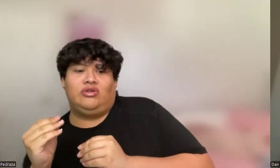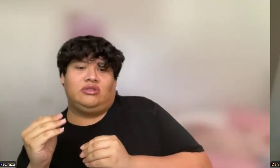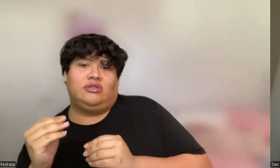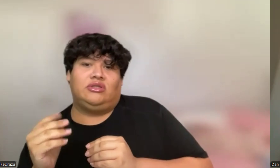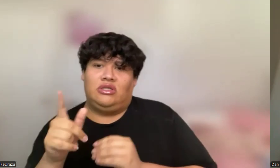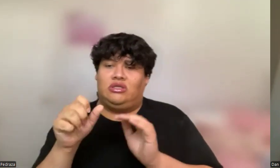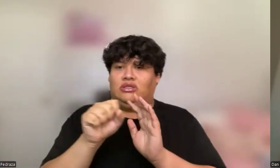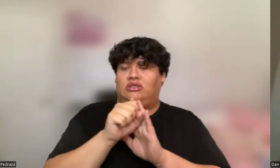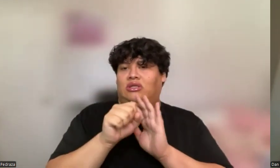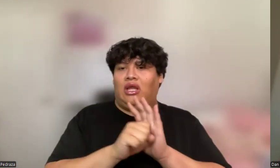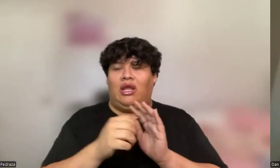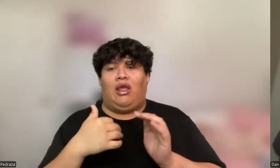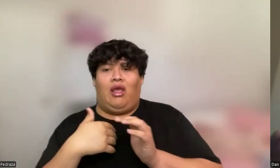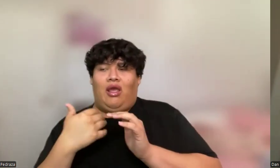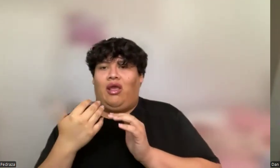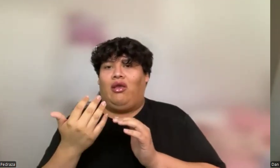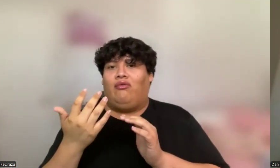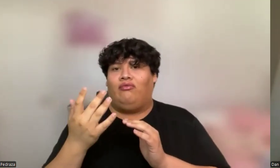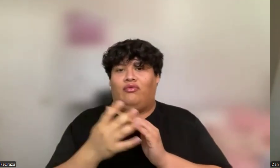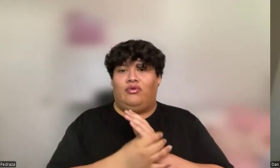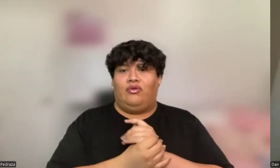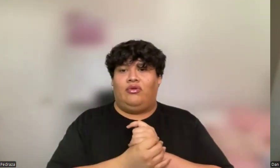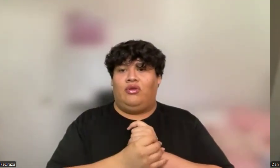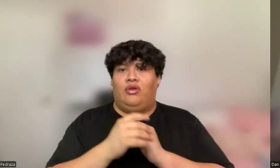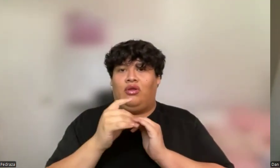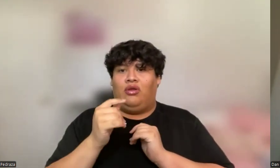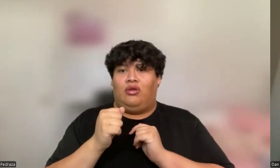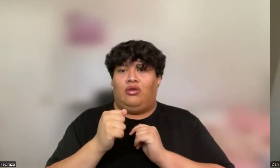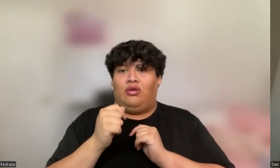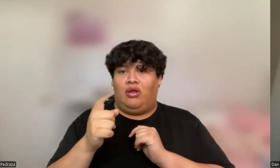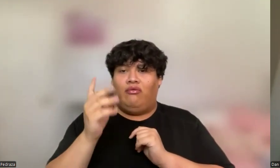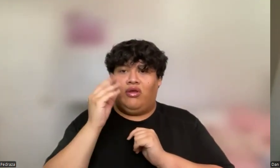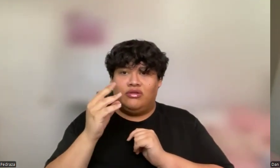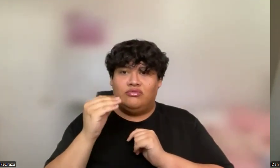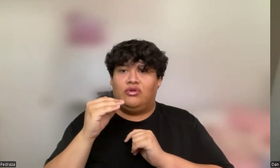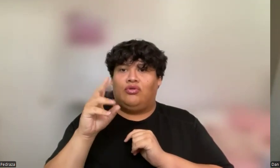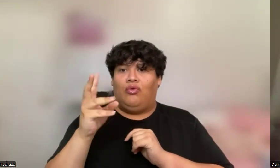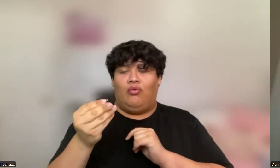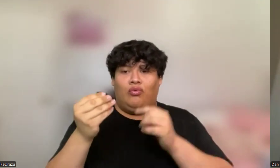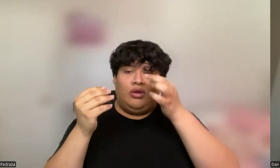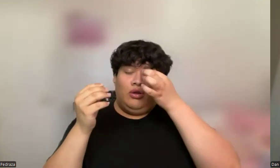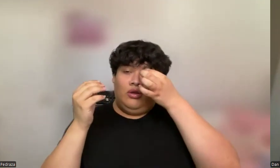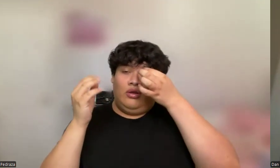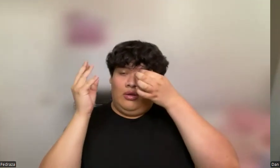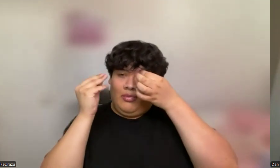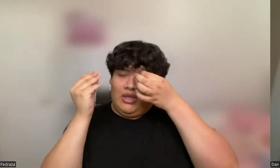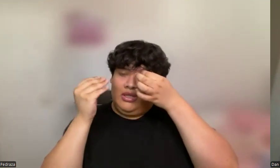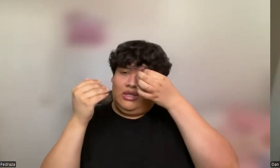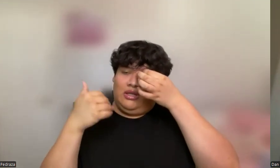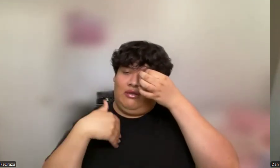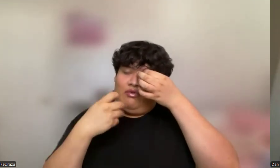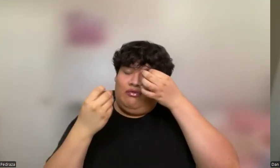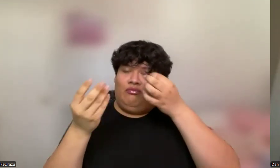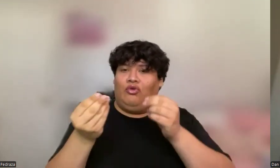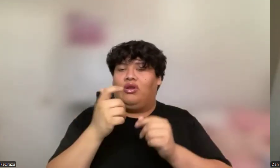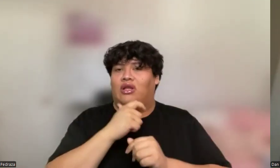had some kind of ability to provide very cheap expert opinion, I think you get a lot more attorneys interested in